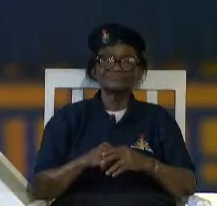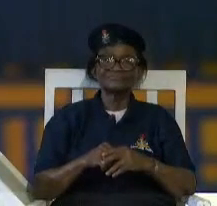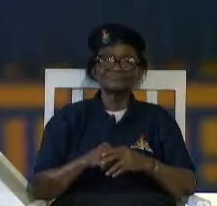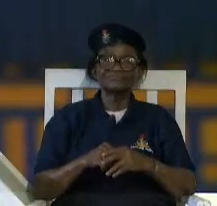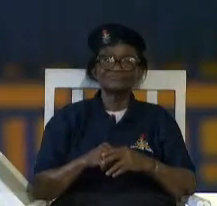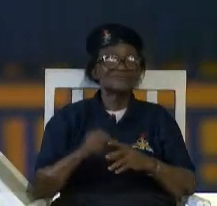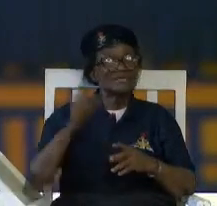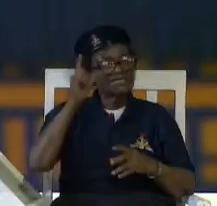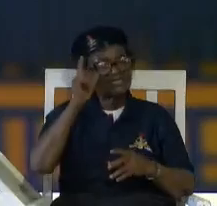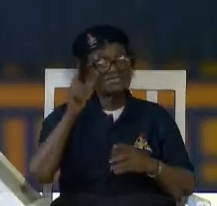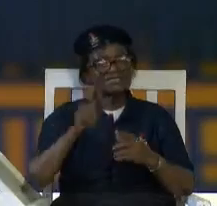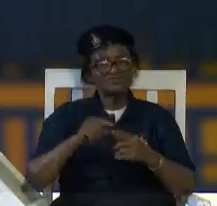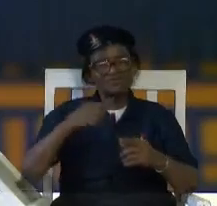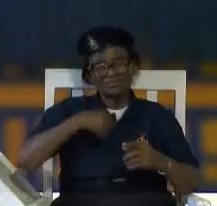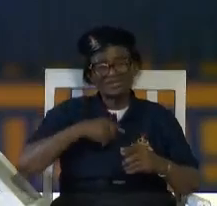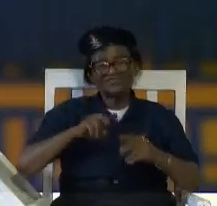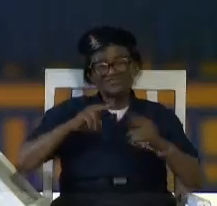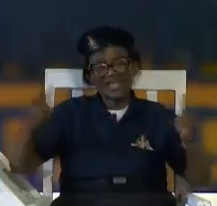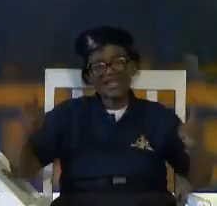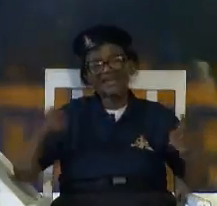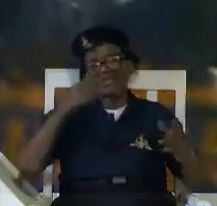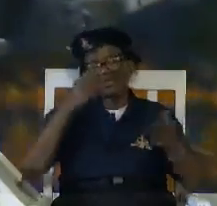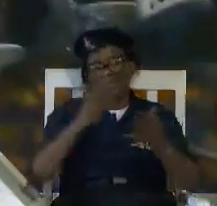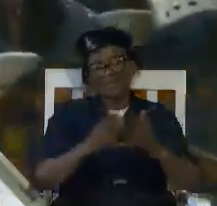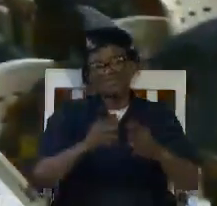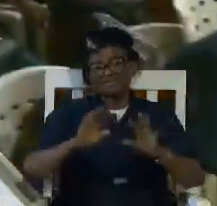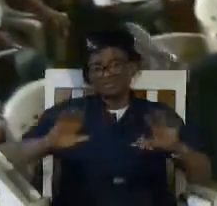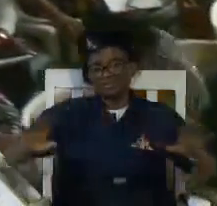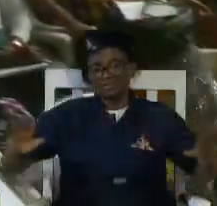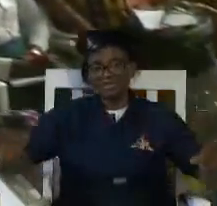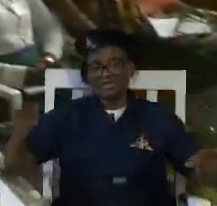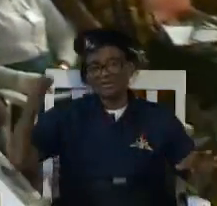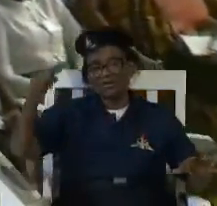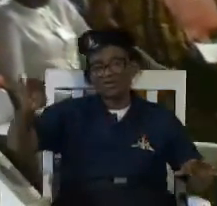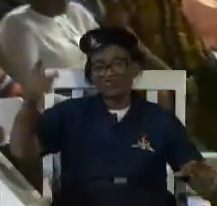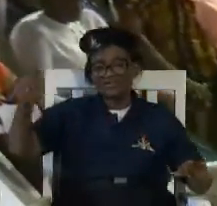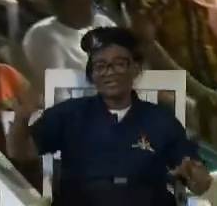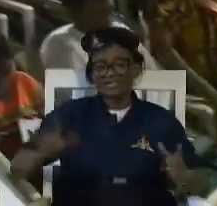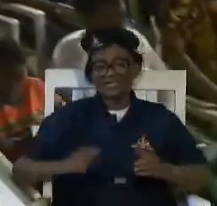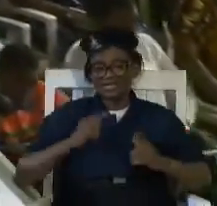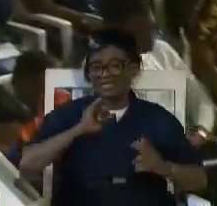Listen to me very well, children of the living God.